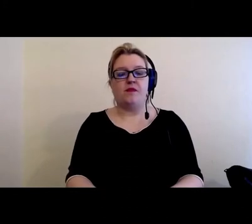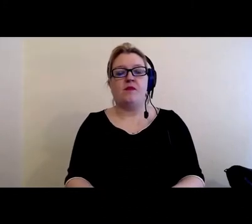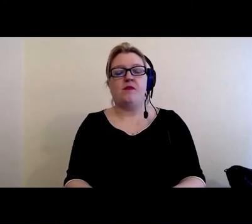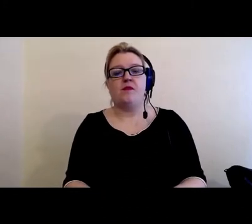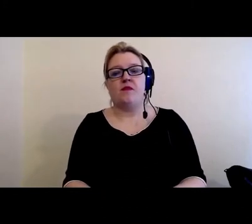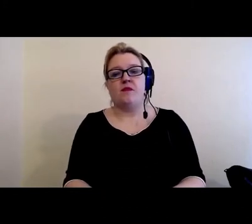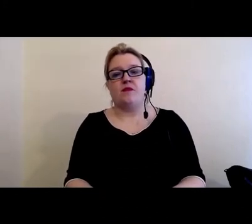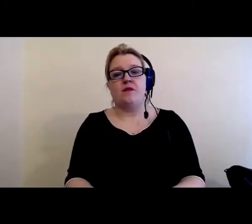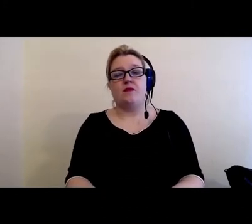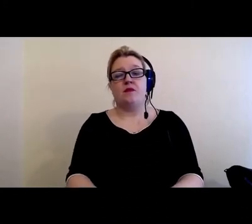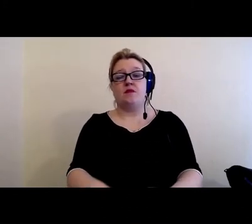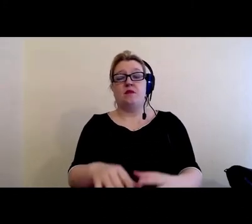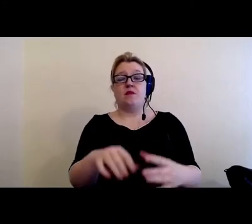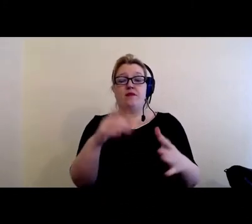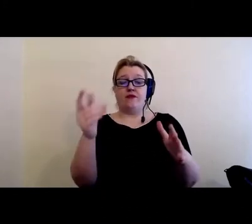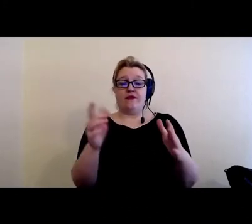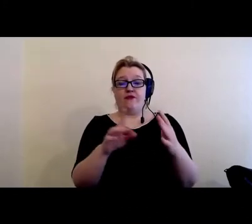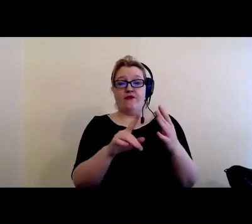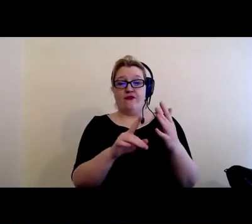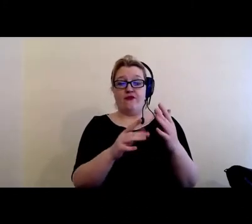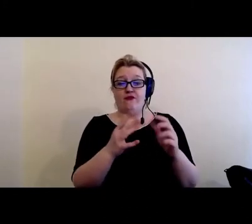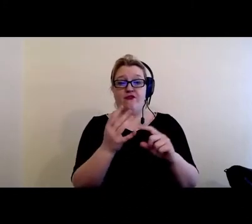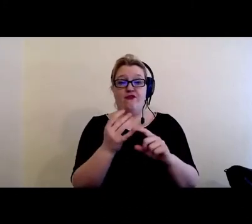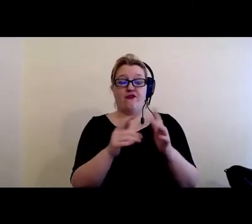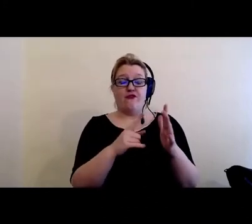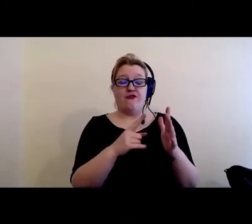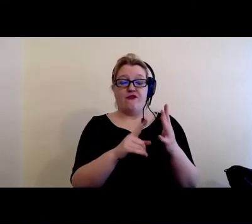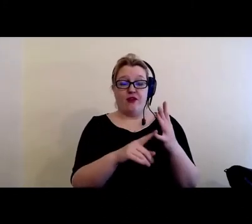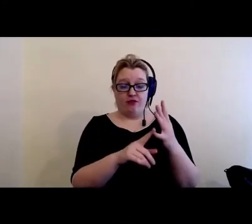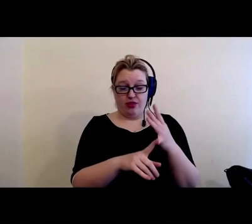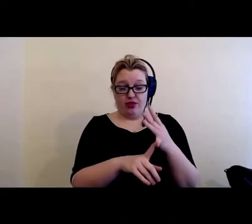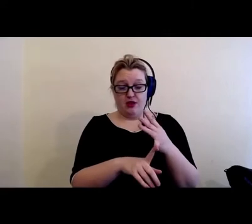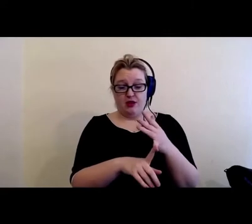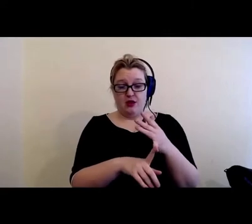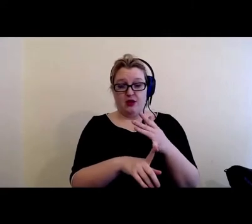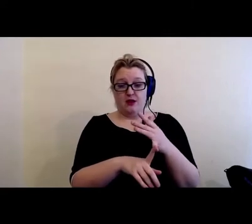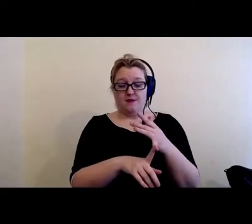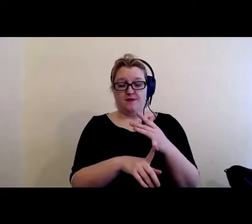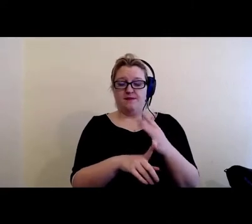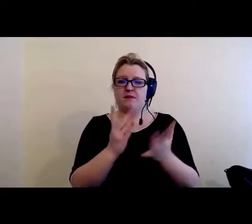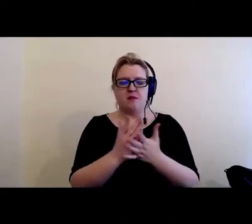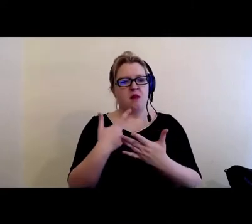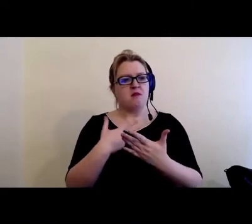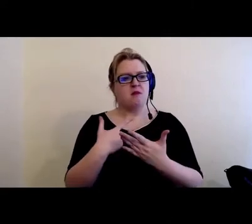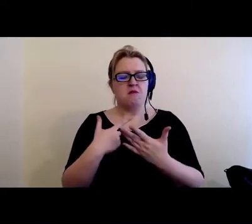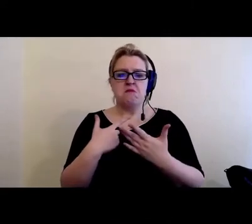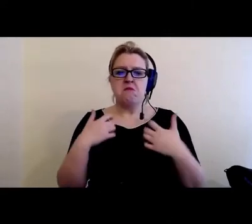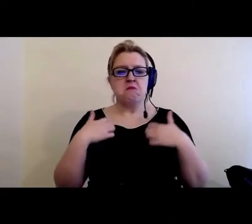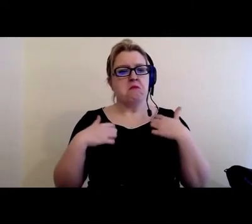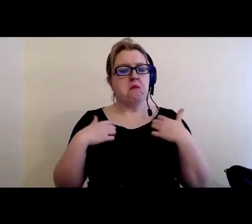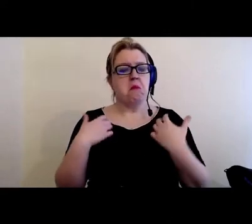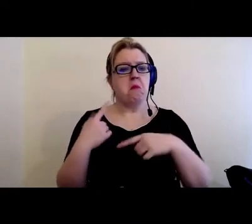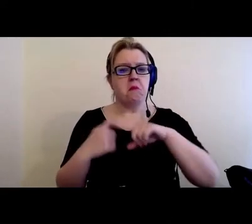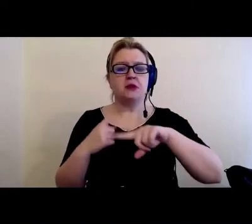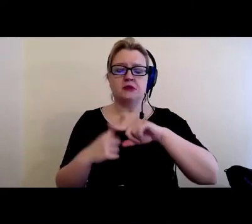The penultimate one is, I'm more optimistic than I have been in a long time, because we've spent a lot of time, particularly on the NHS side of